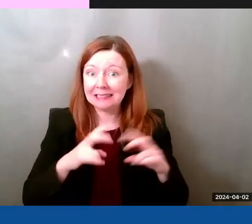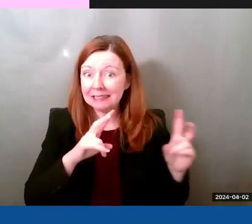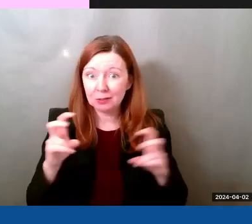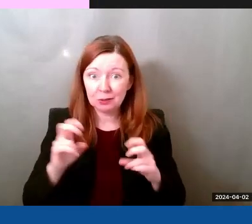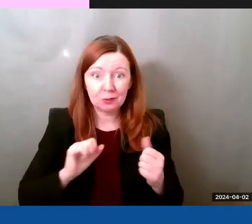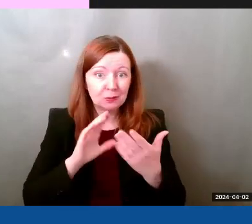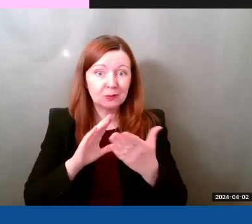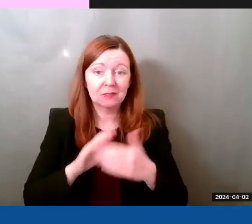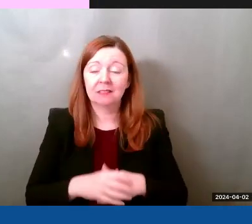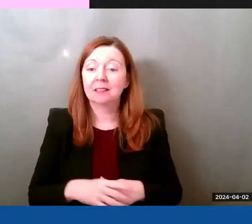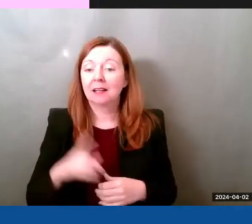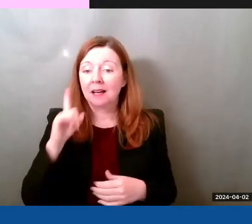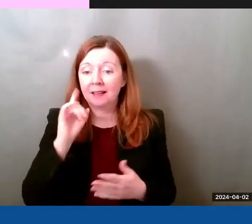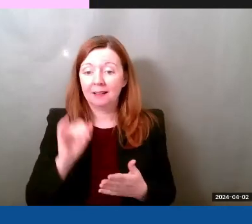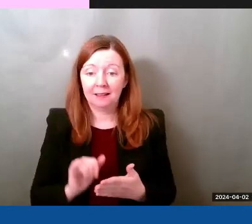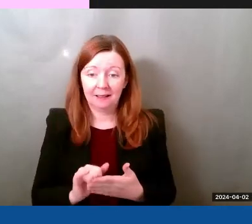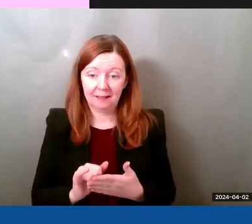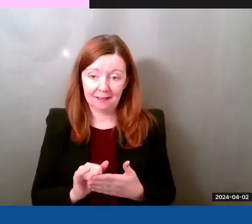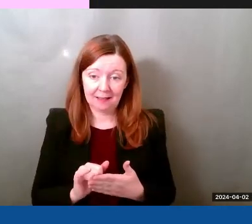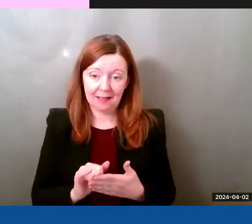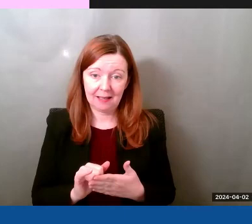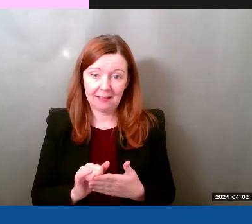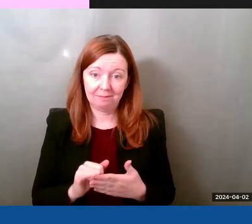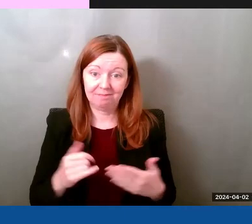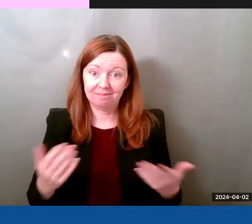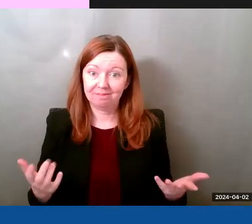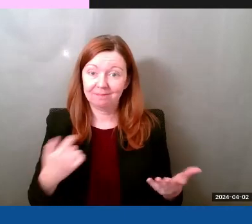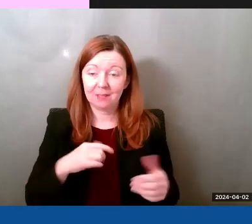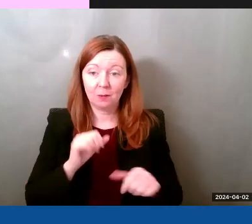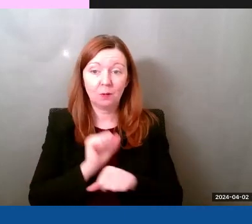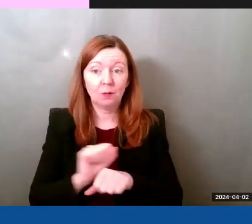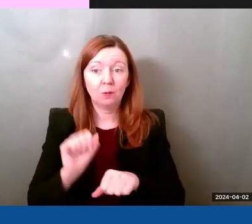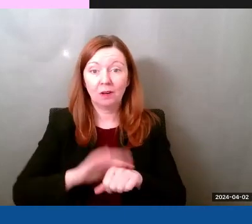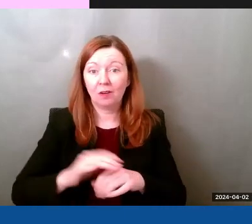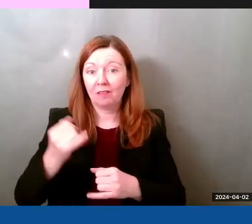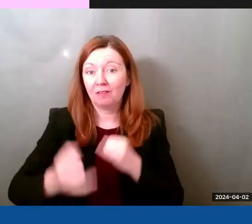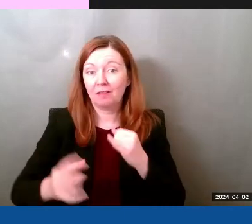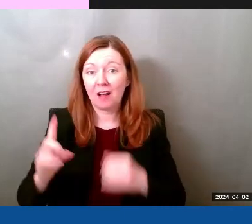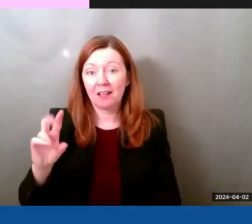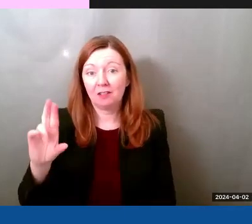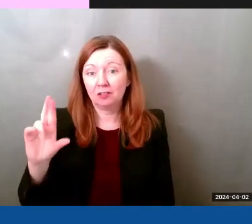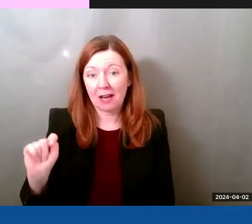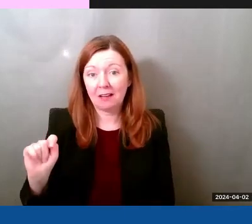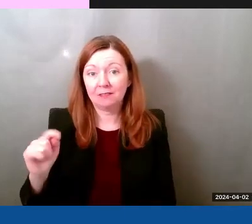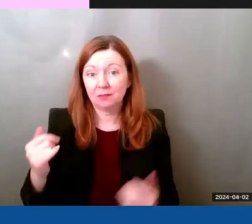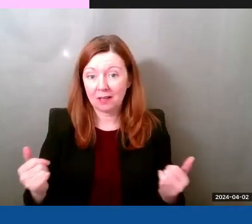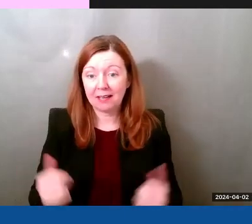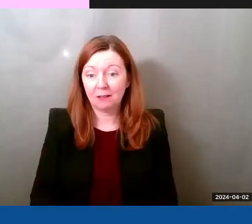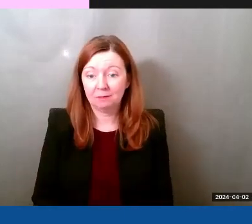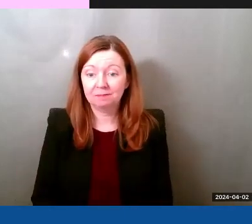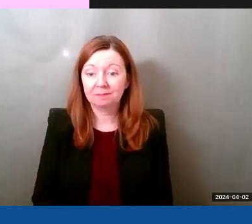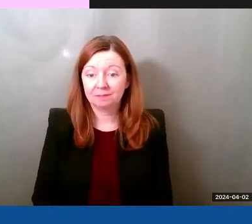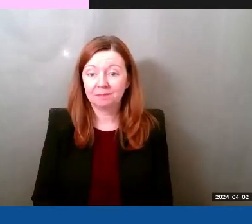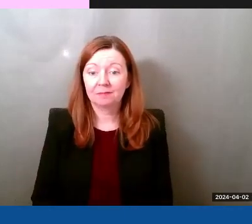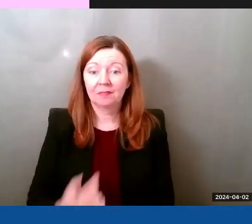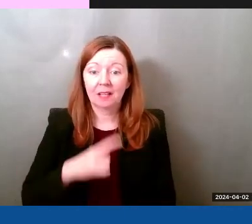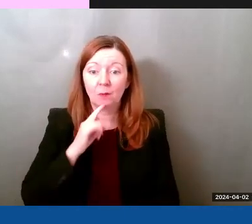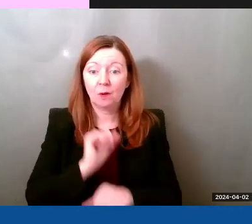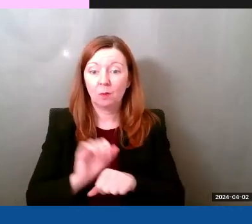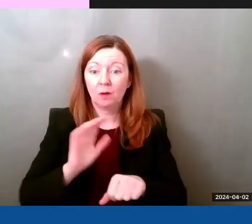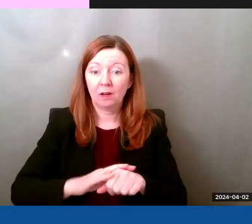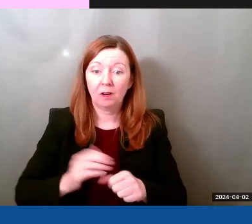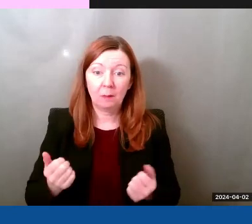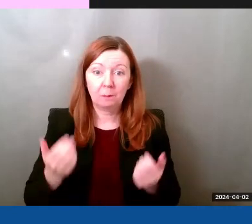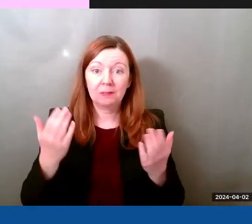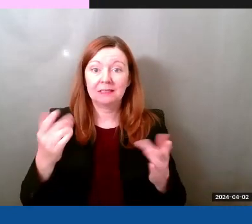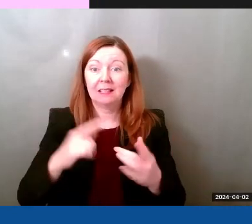think that, I mean, we're working on final drafts at this moment. And we're working on presenting